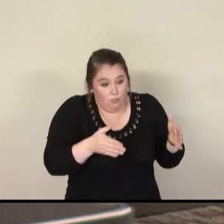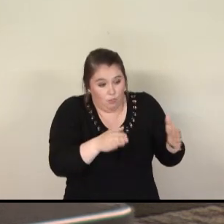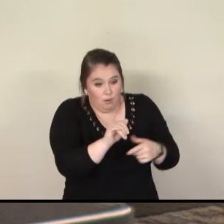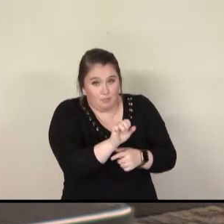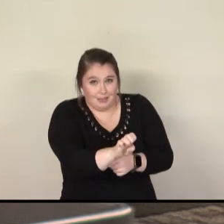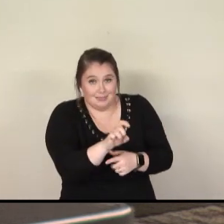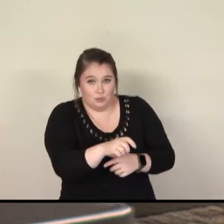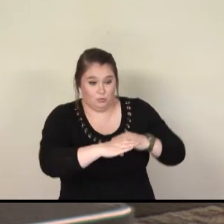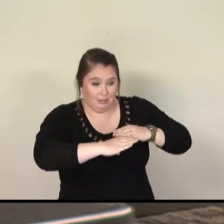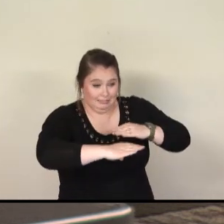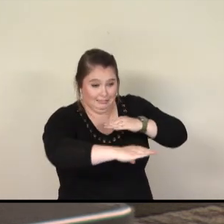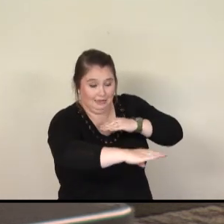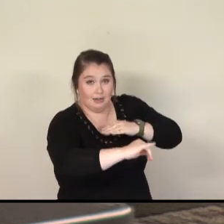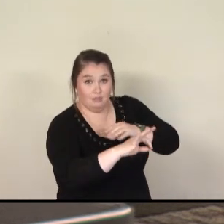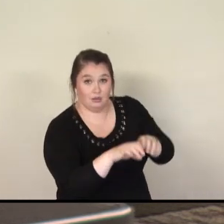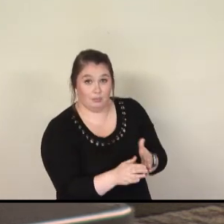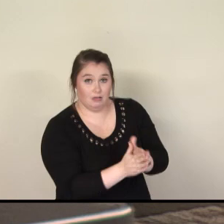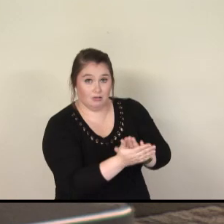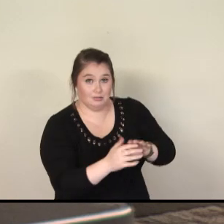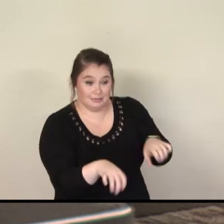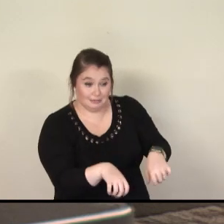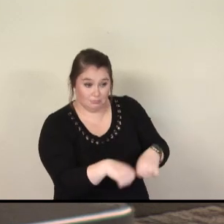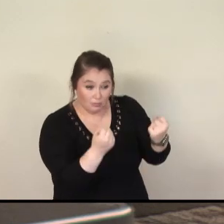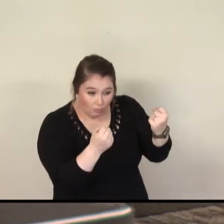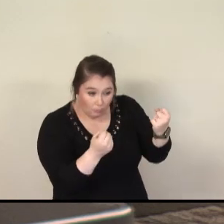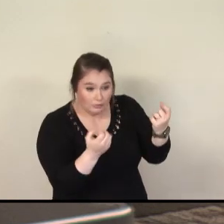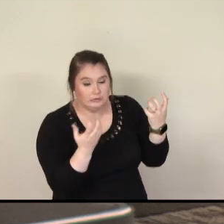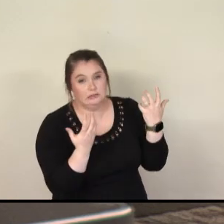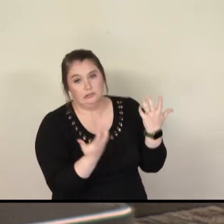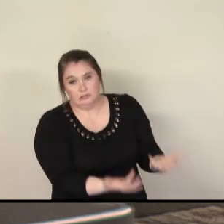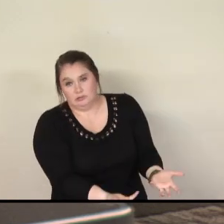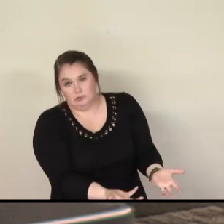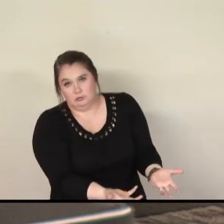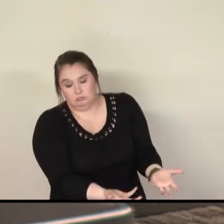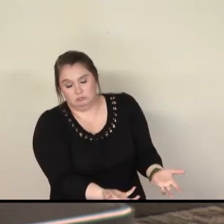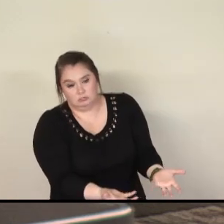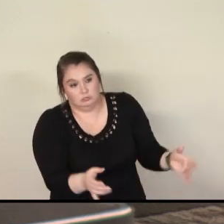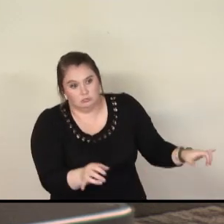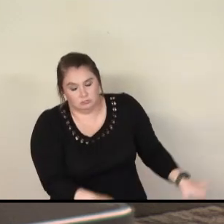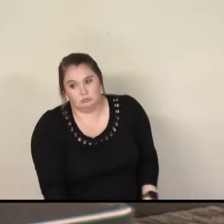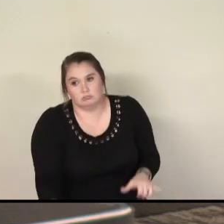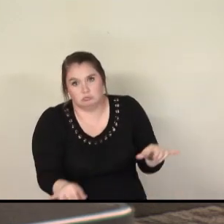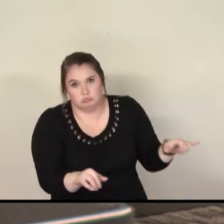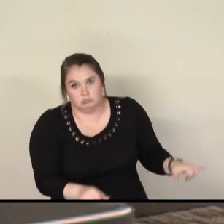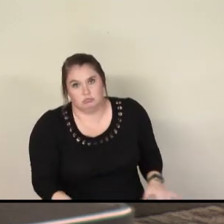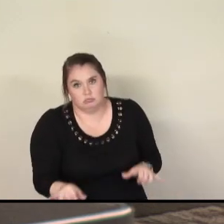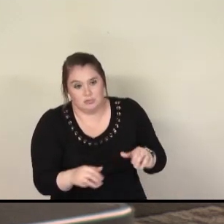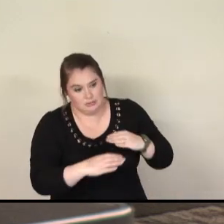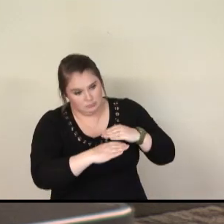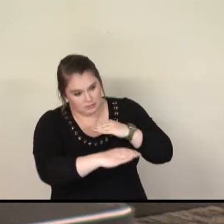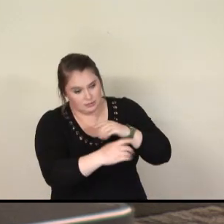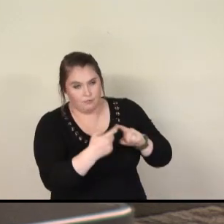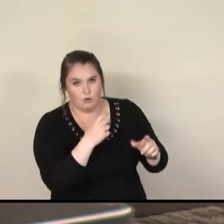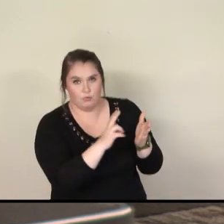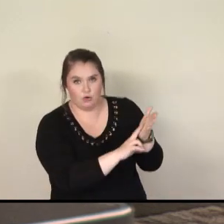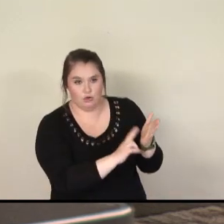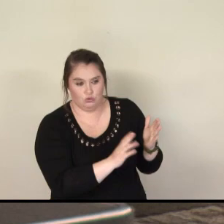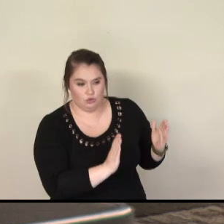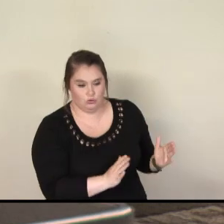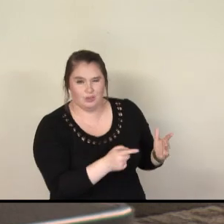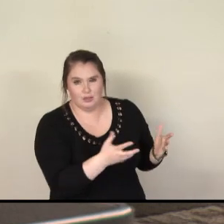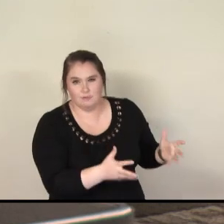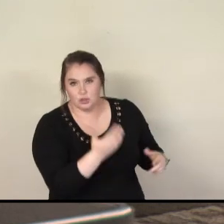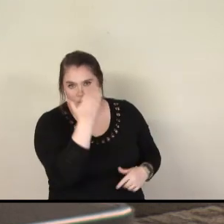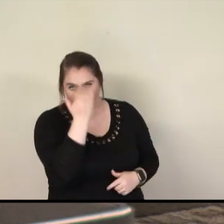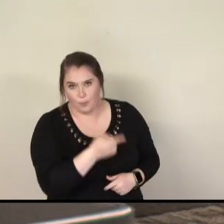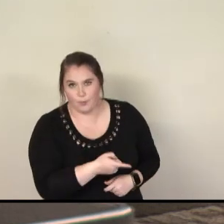maintained during the process if it gets damaged, but that's very commonly, it's maintained by the contractor, they know that.